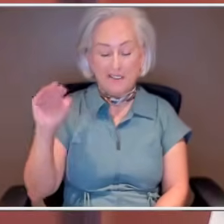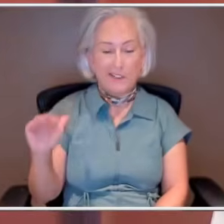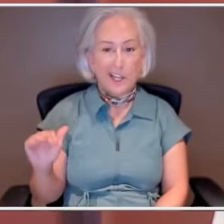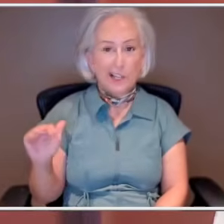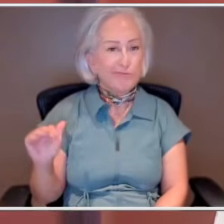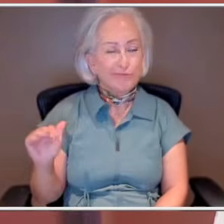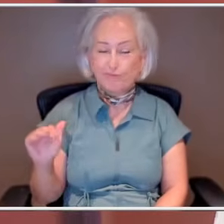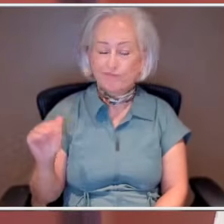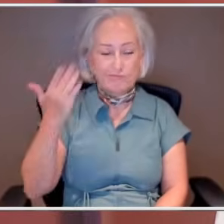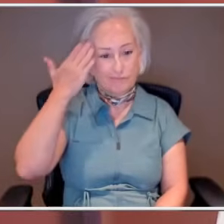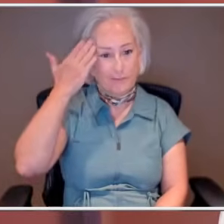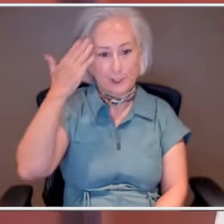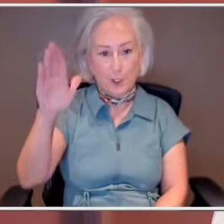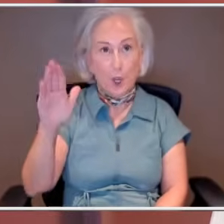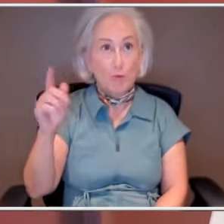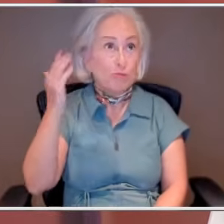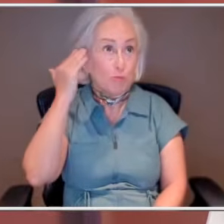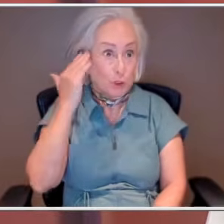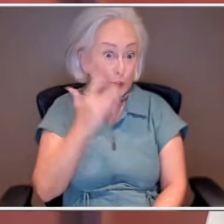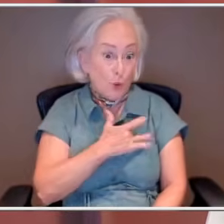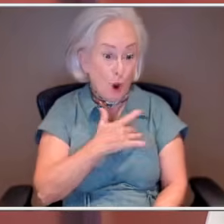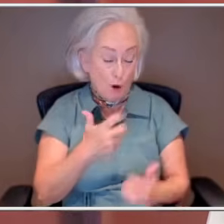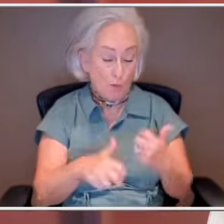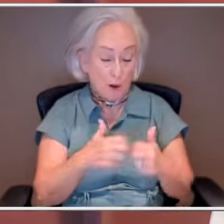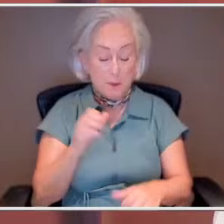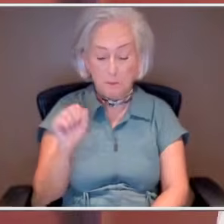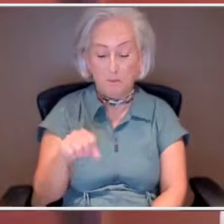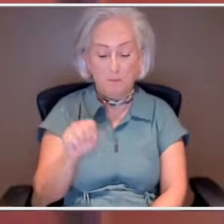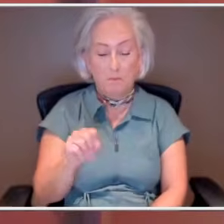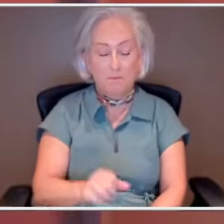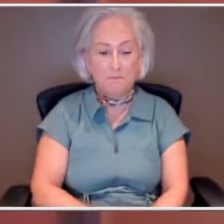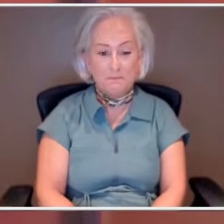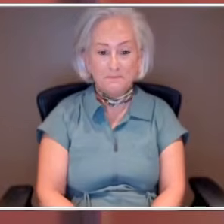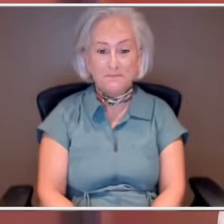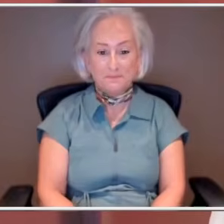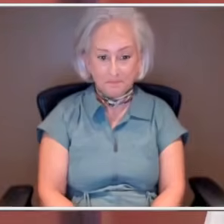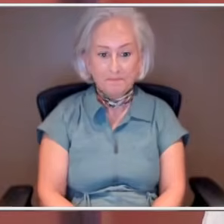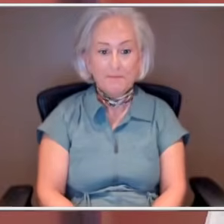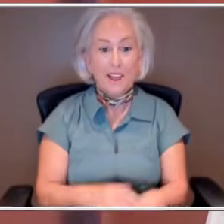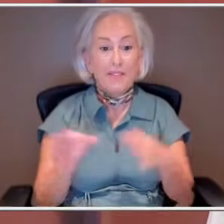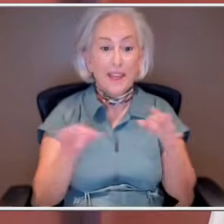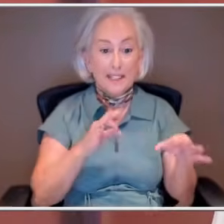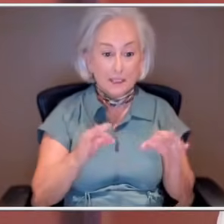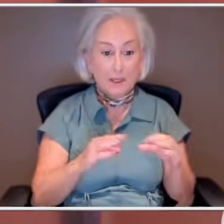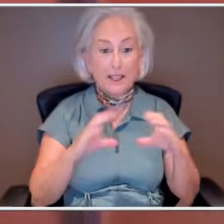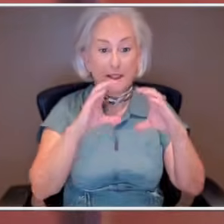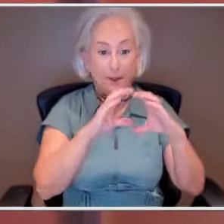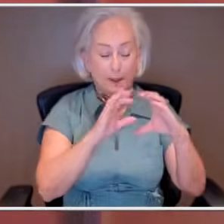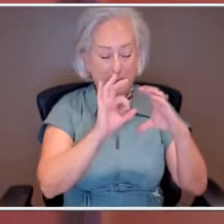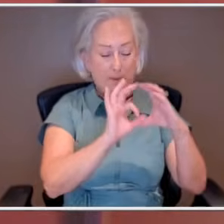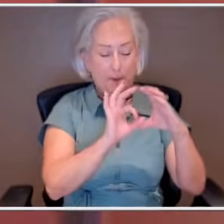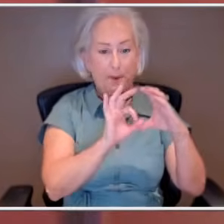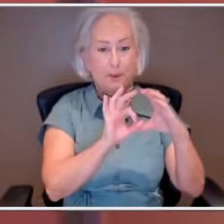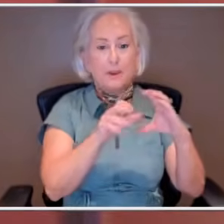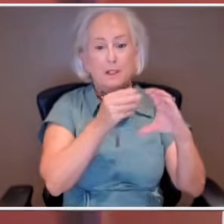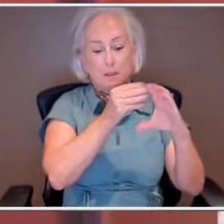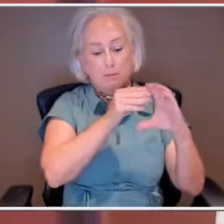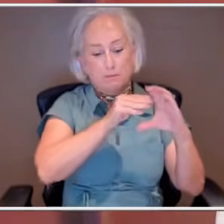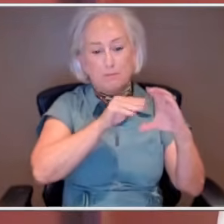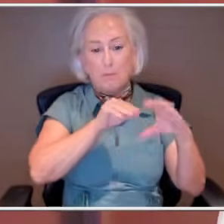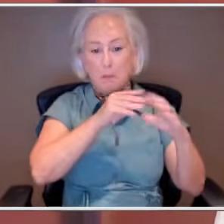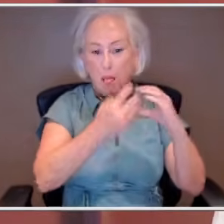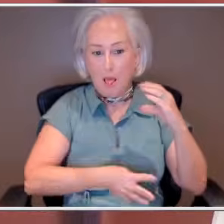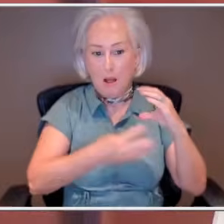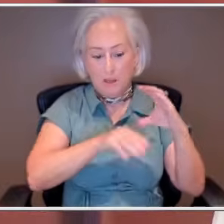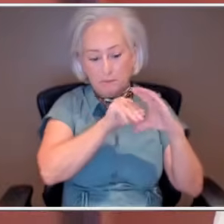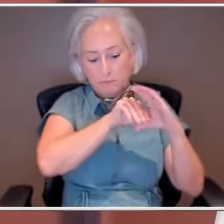knew I had a heart problem. They explained it to me. It was a hole in my valve. They put a patch there. When I turned